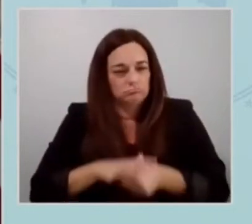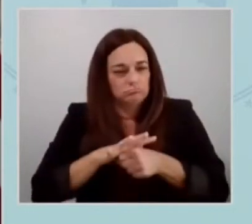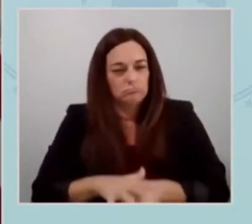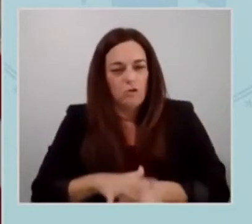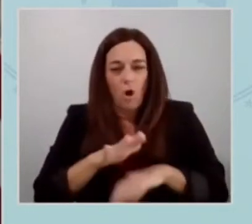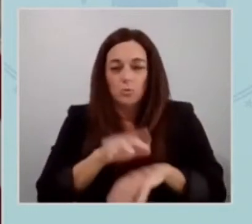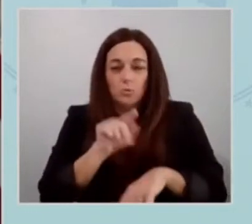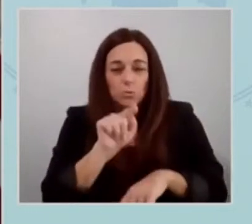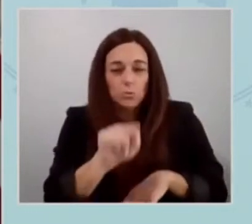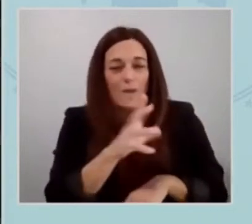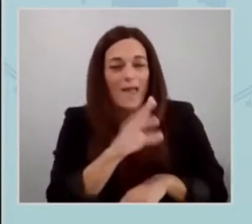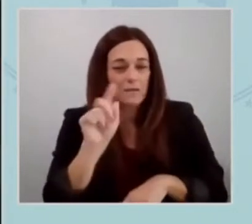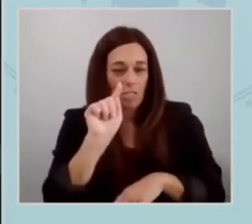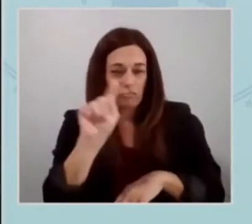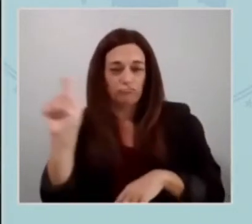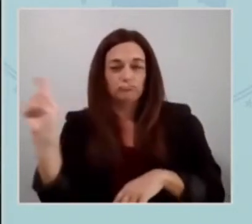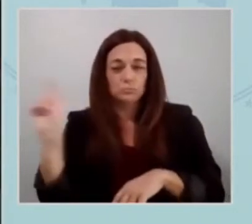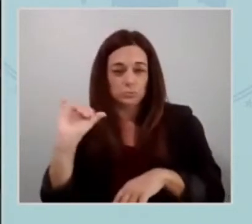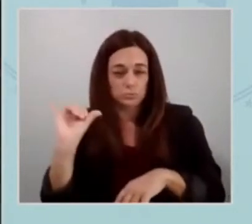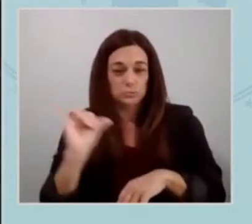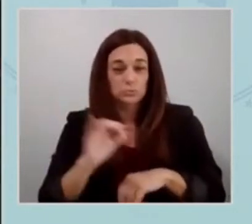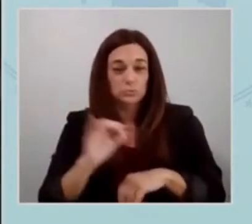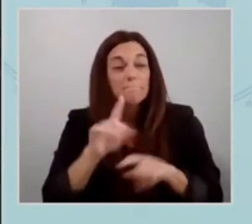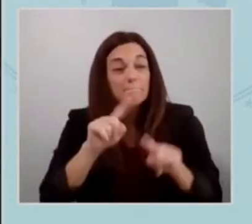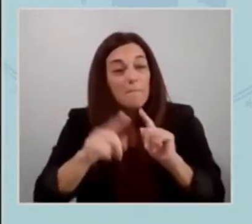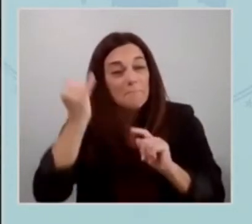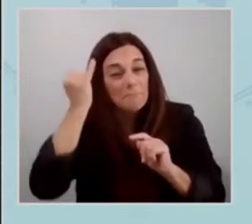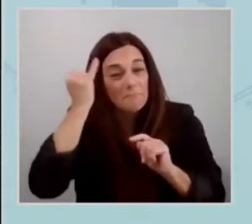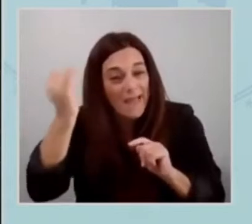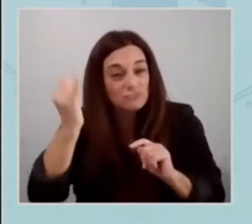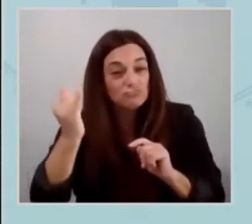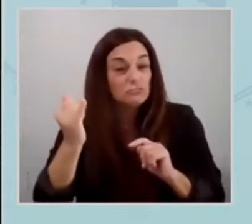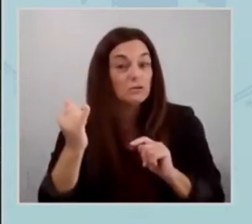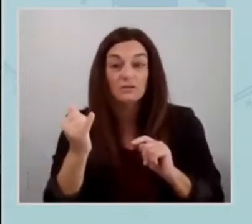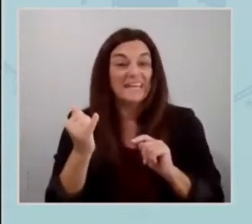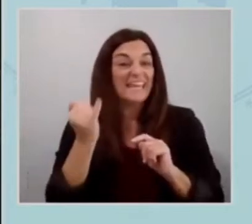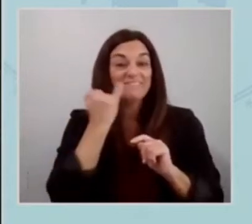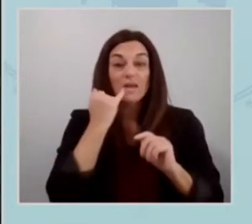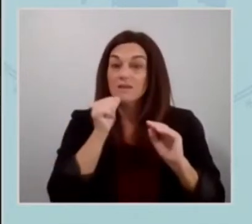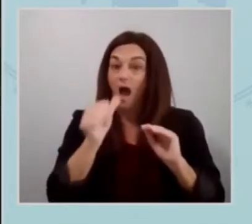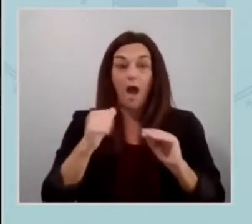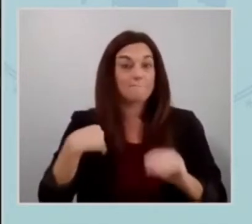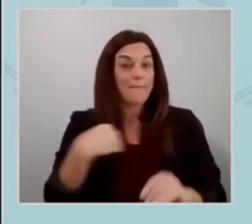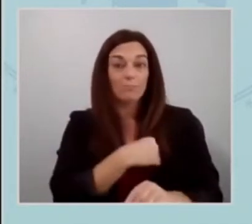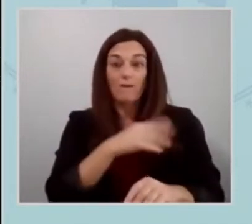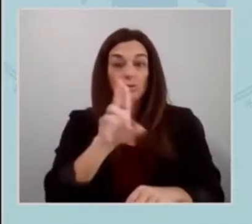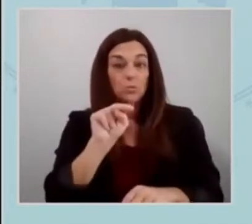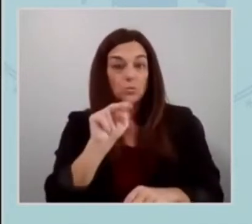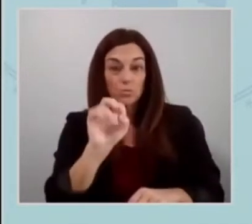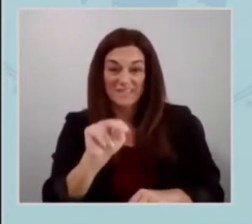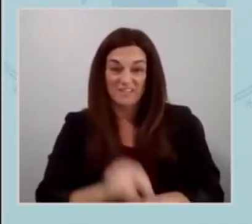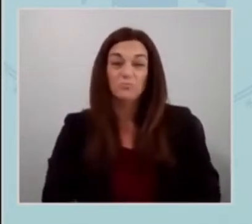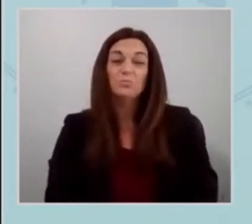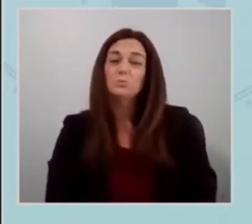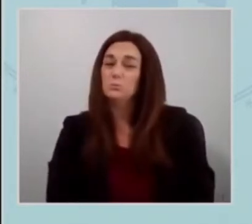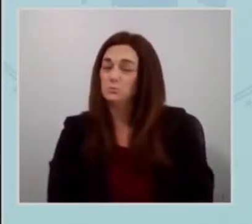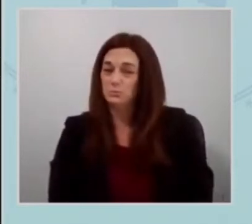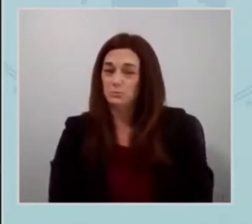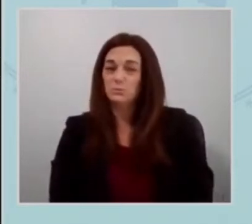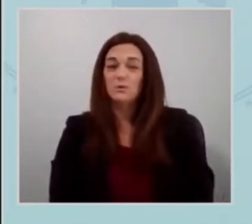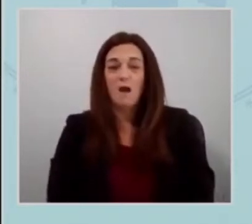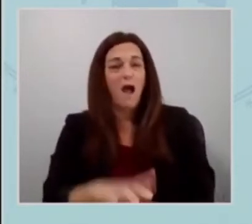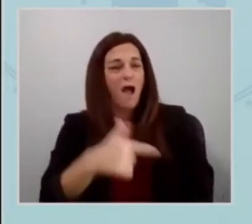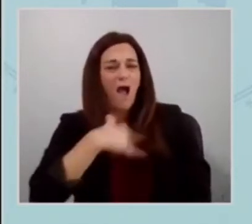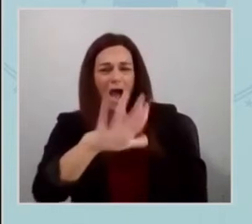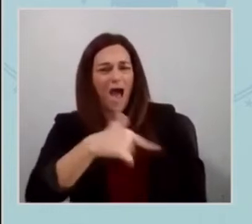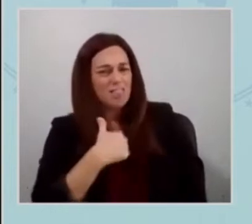a lot of emotional strain on you and everybody else. Yes. And, but imagine what it's like if you weren't even a member